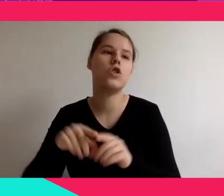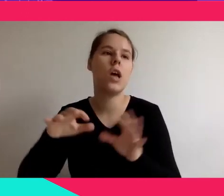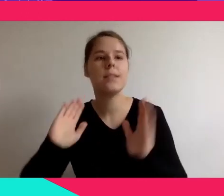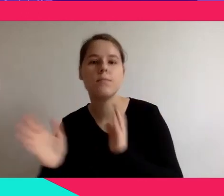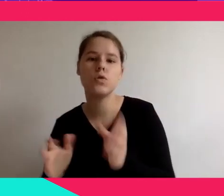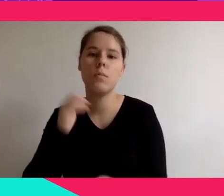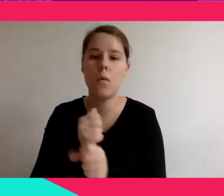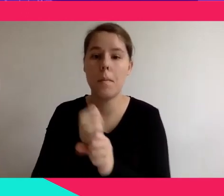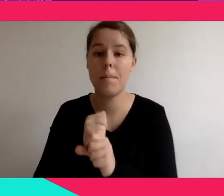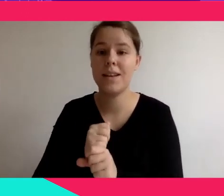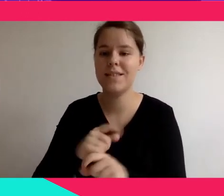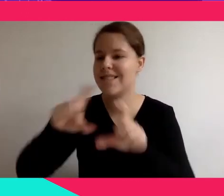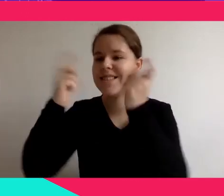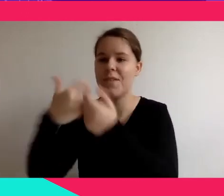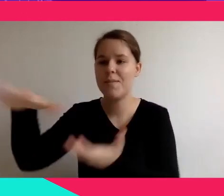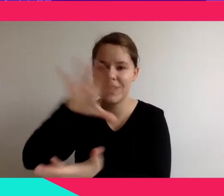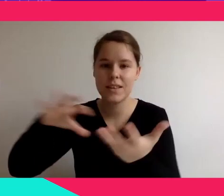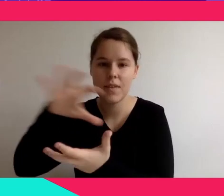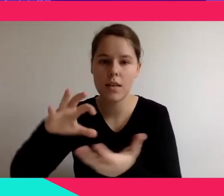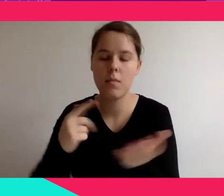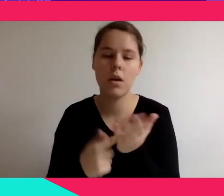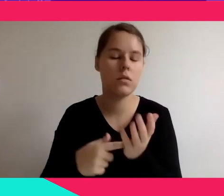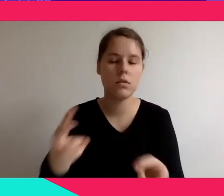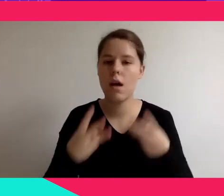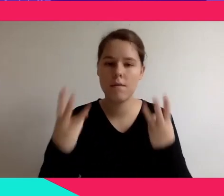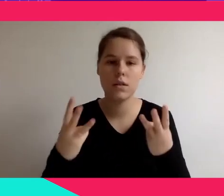key to reach this vision.